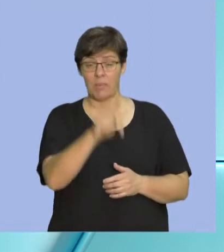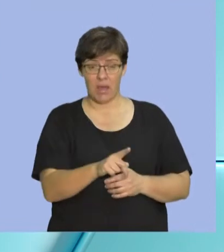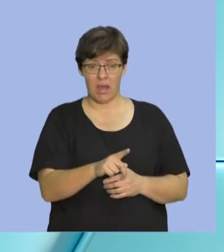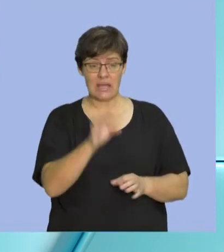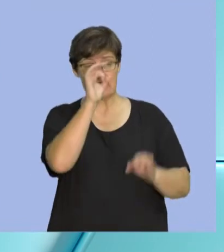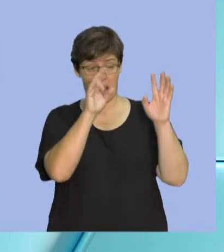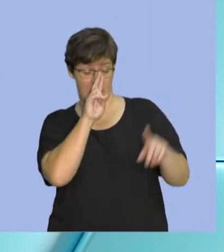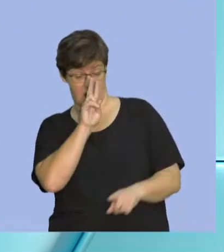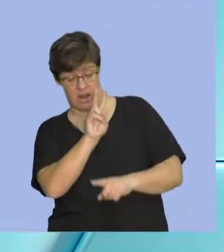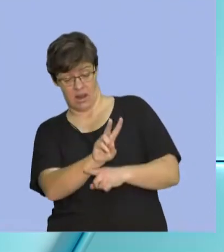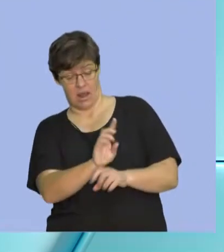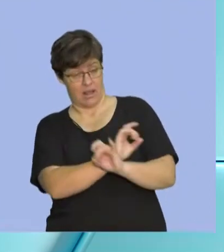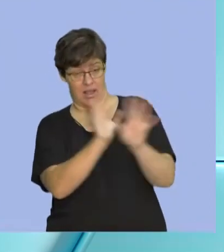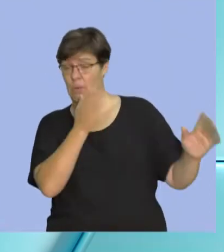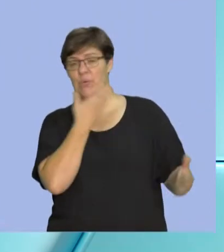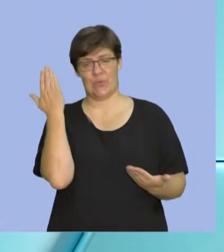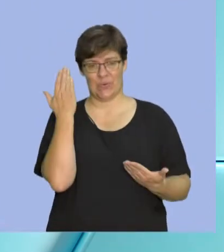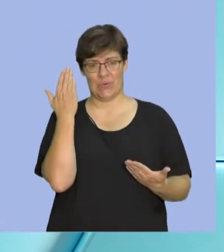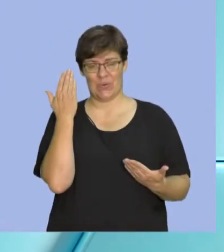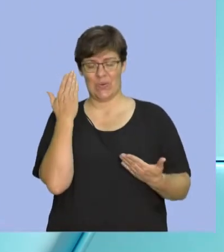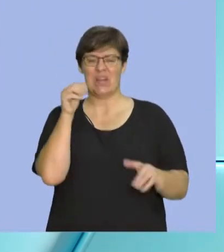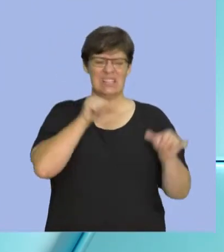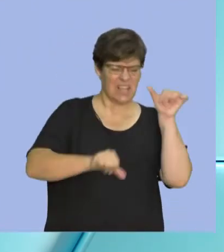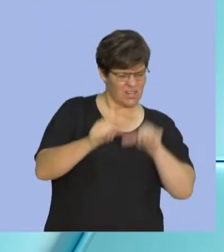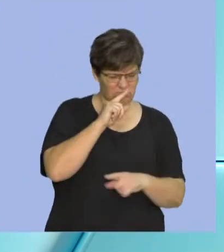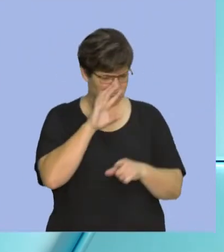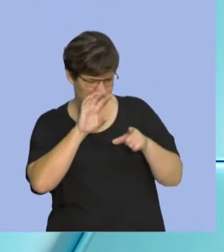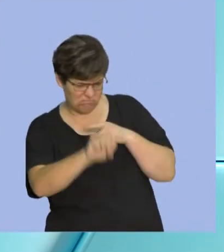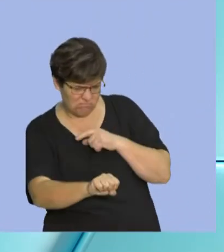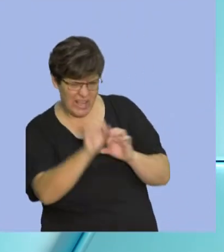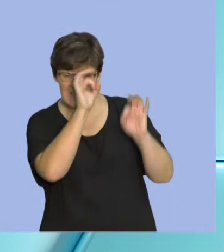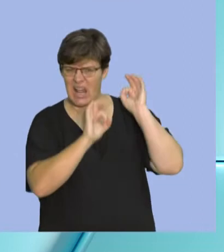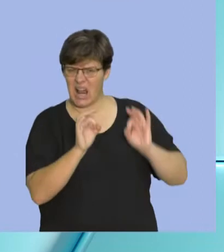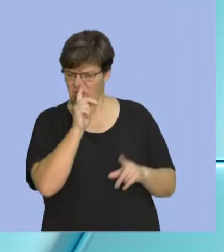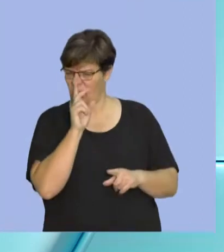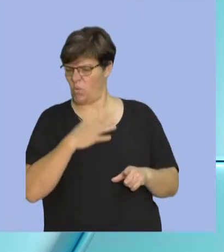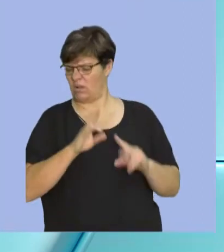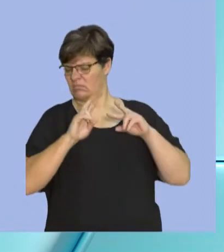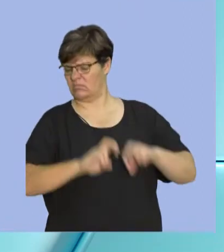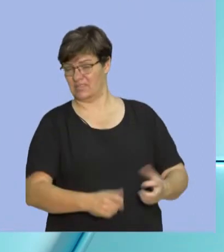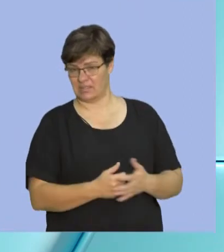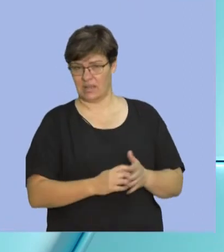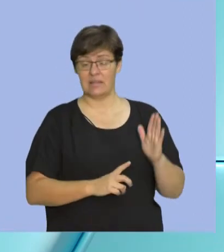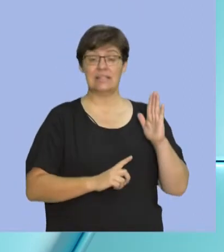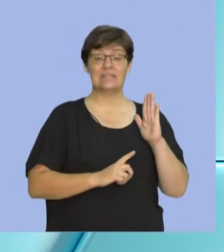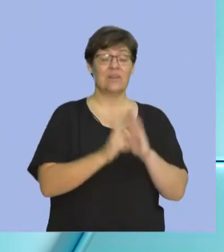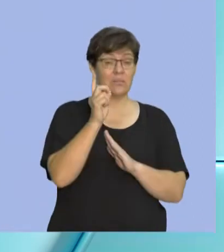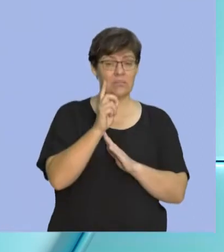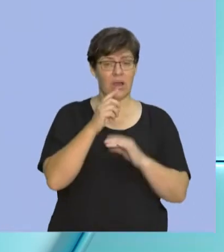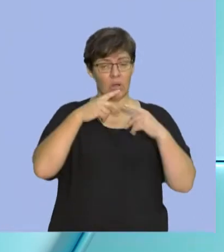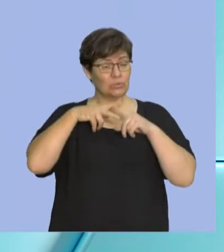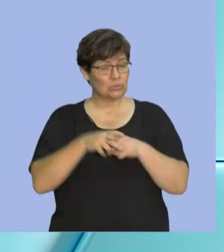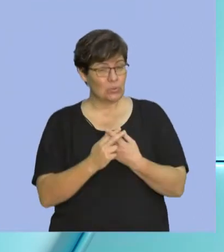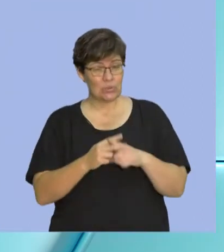visible initially when scientists were curious about trying to unpack that. With the development of complex tools such